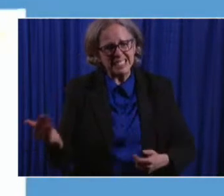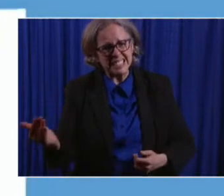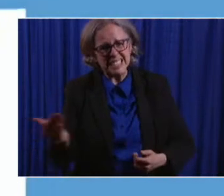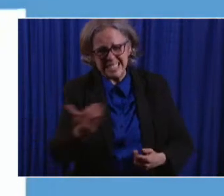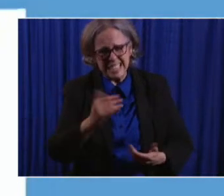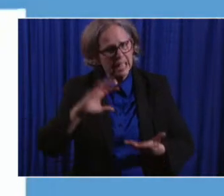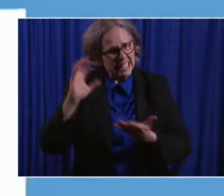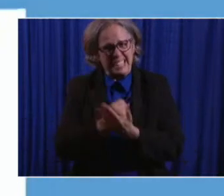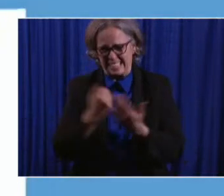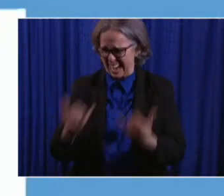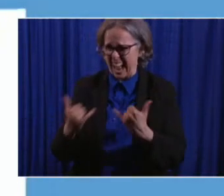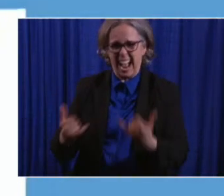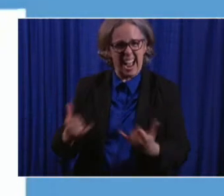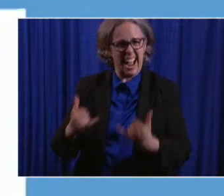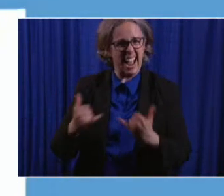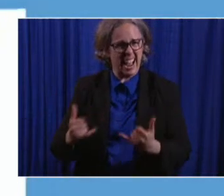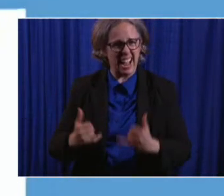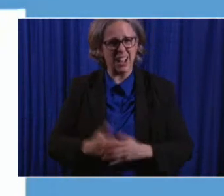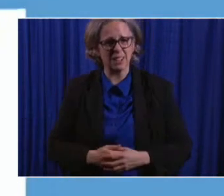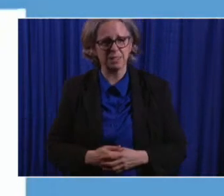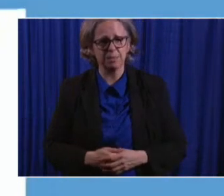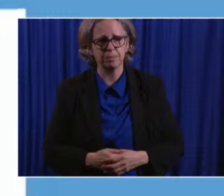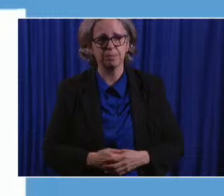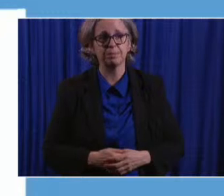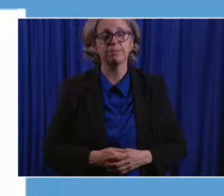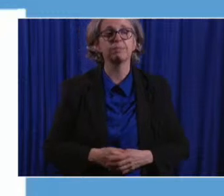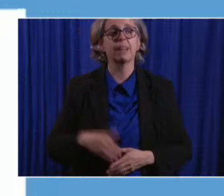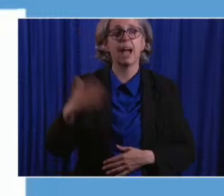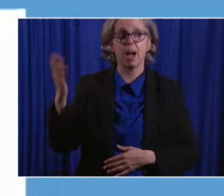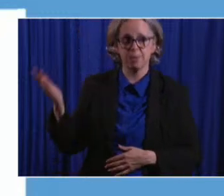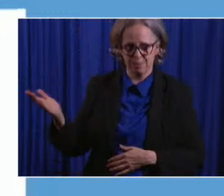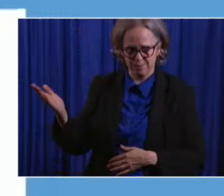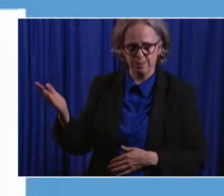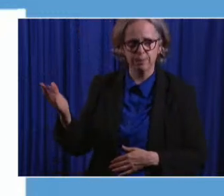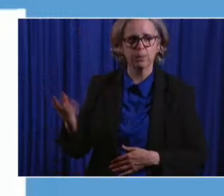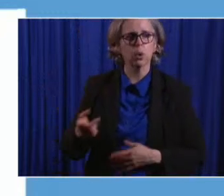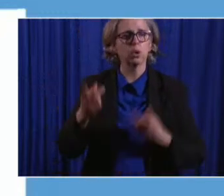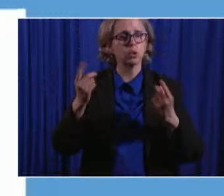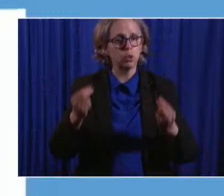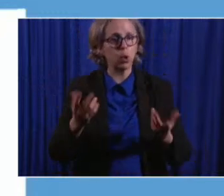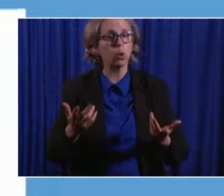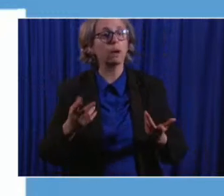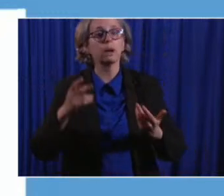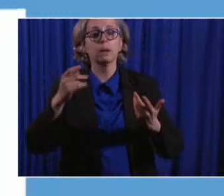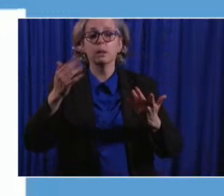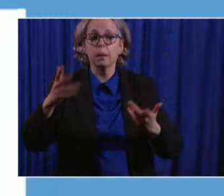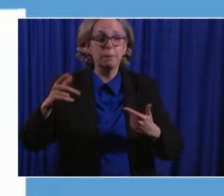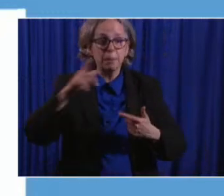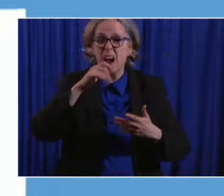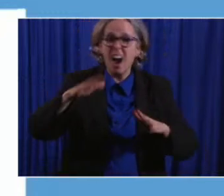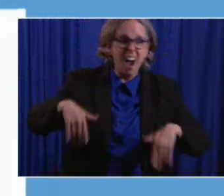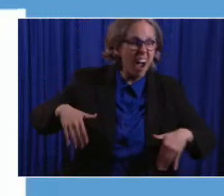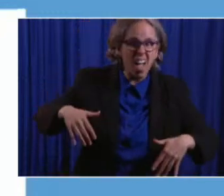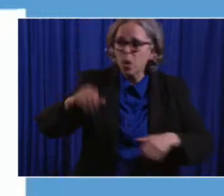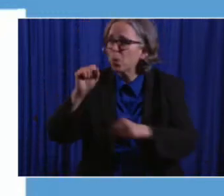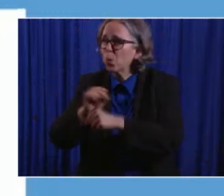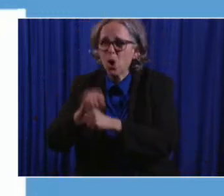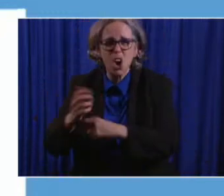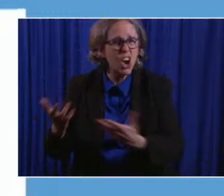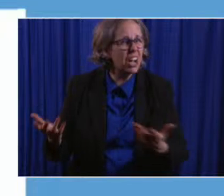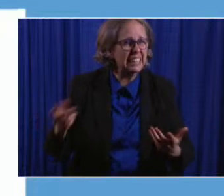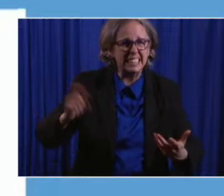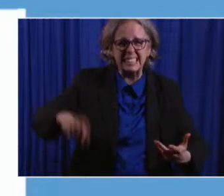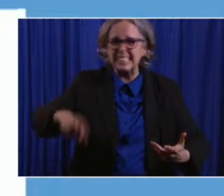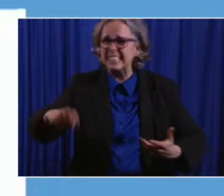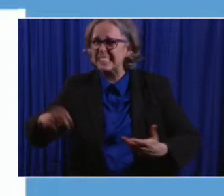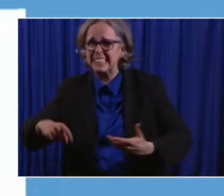slide. We also have a program for people who are out of work. This is for people who maybe are working